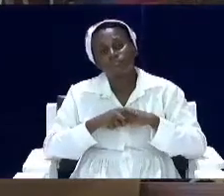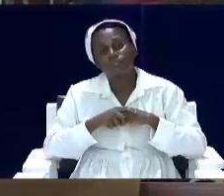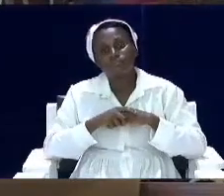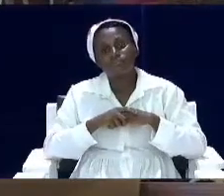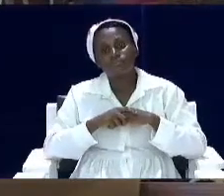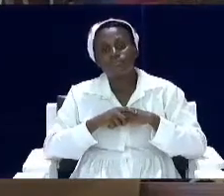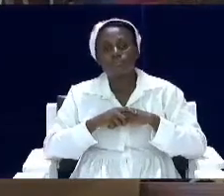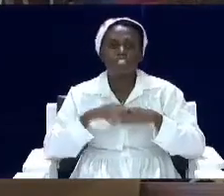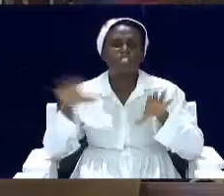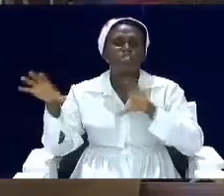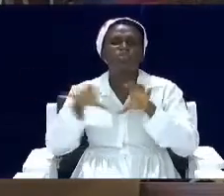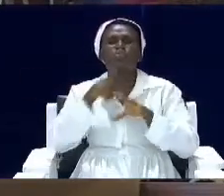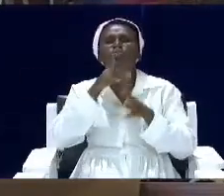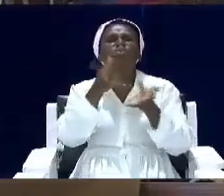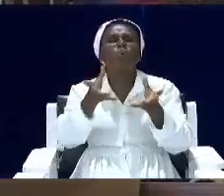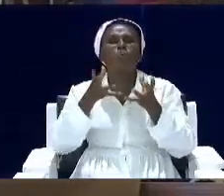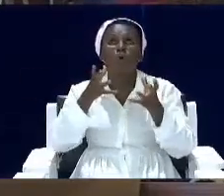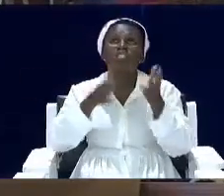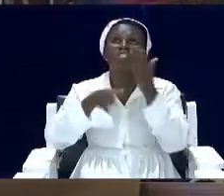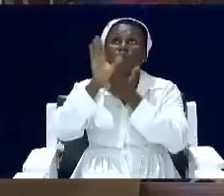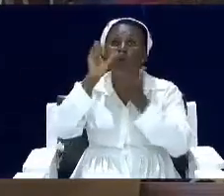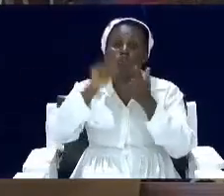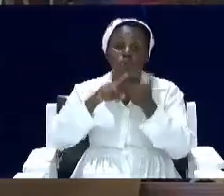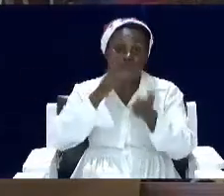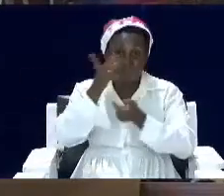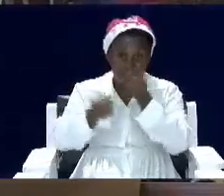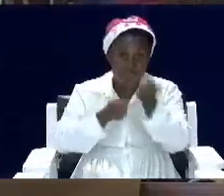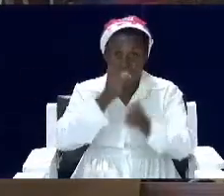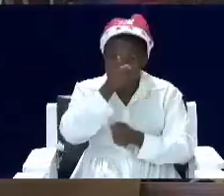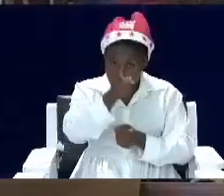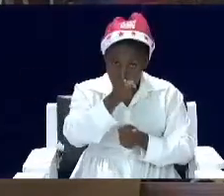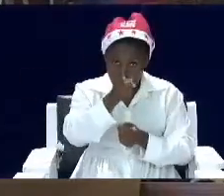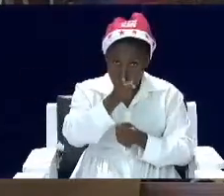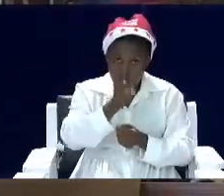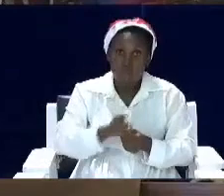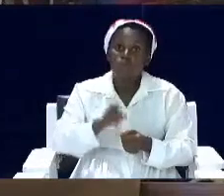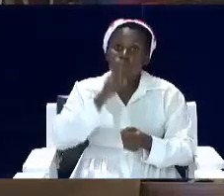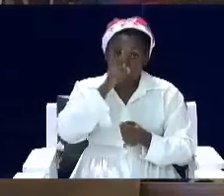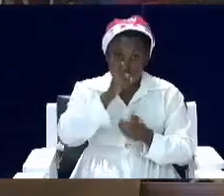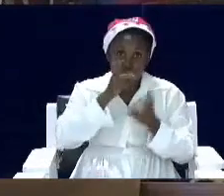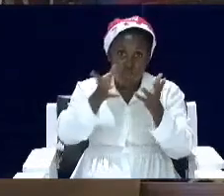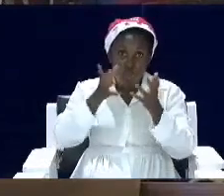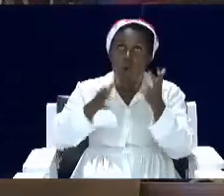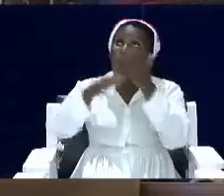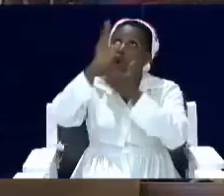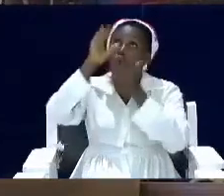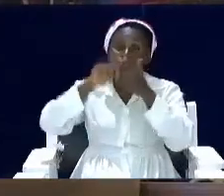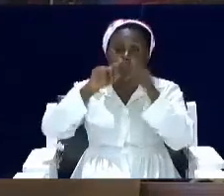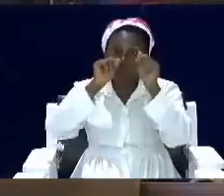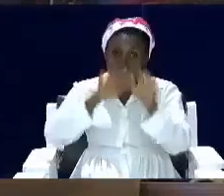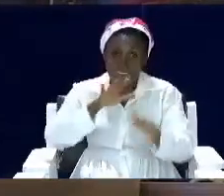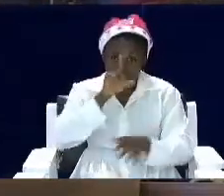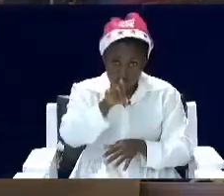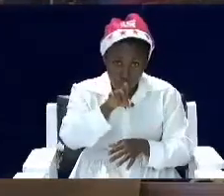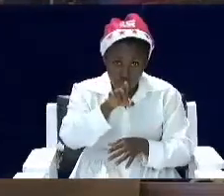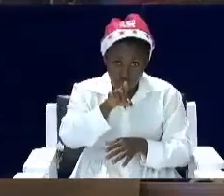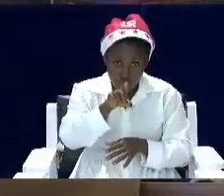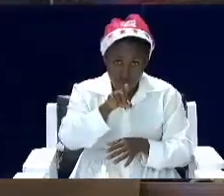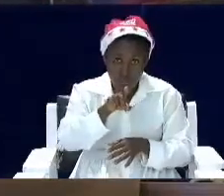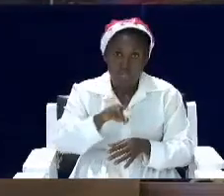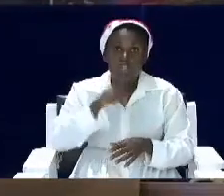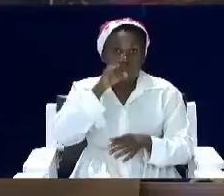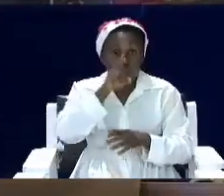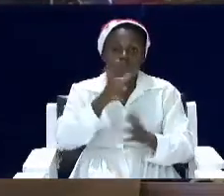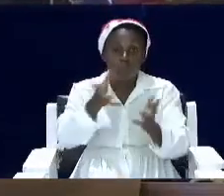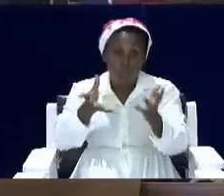Do you want God to visit you? Do you want God to bless you? Do you